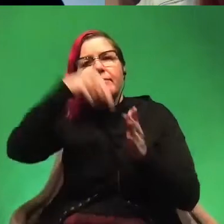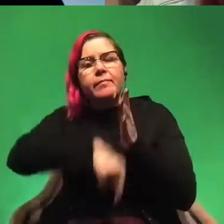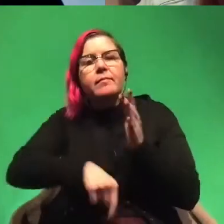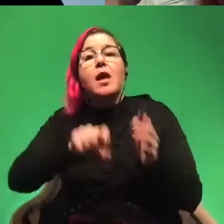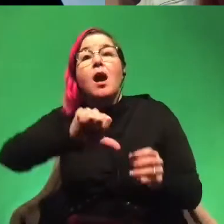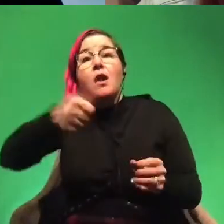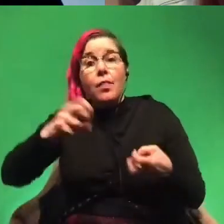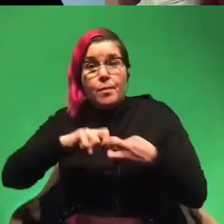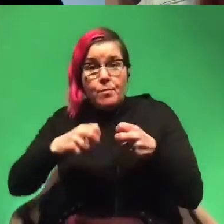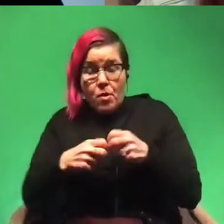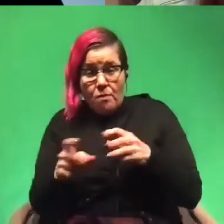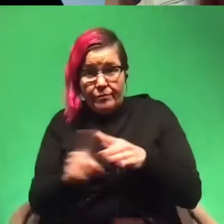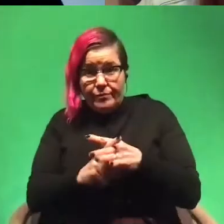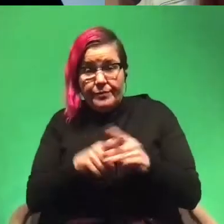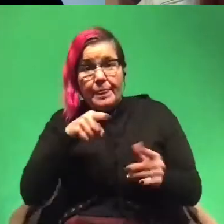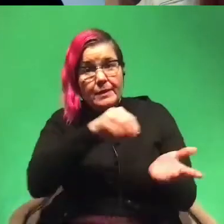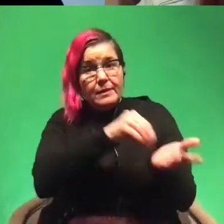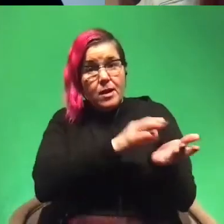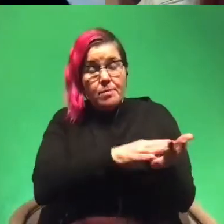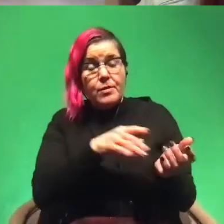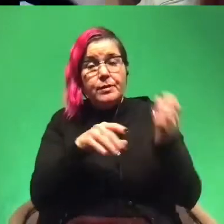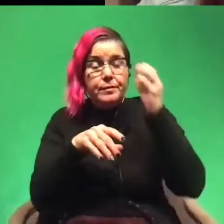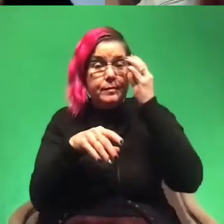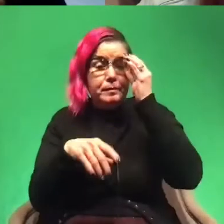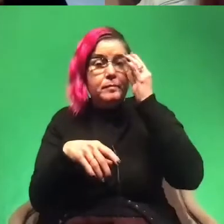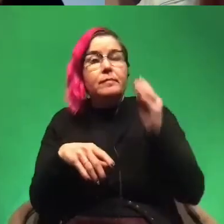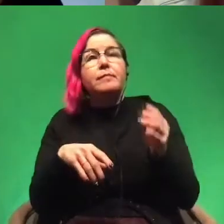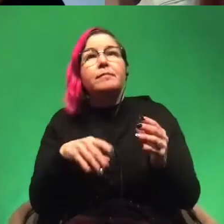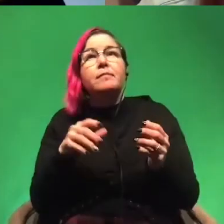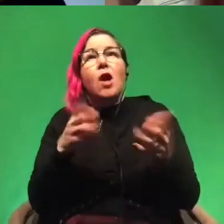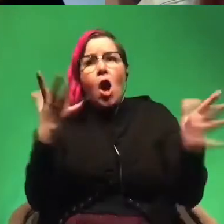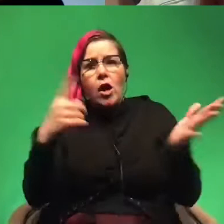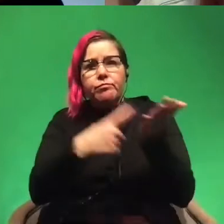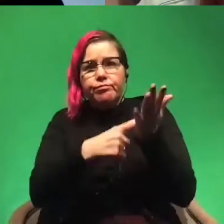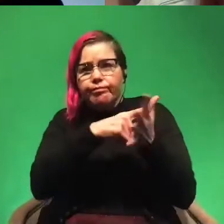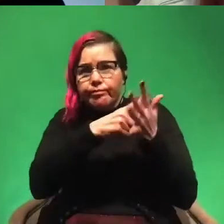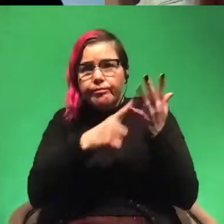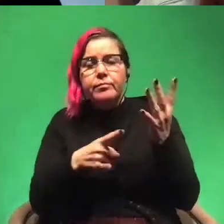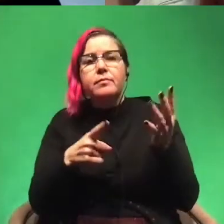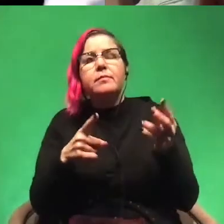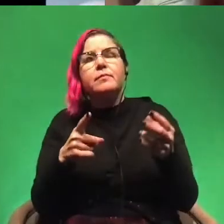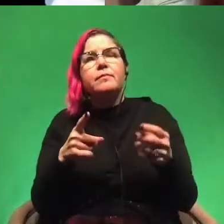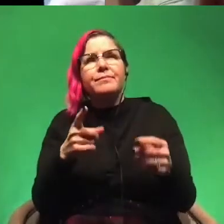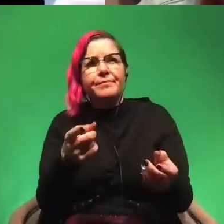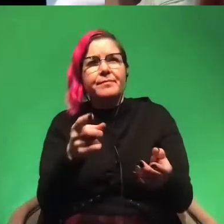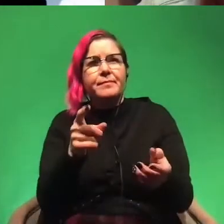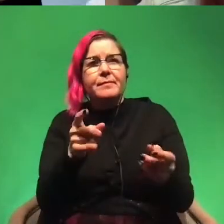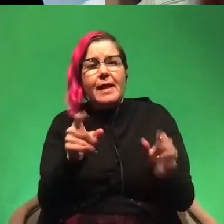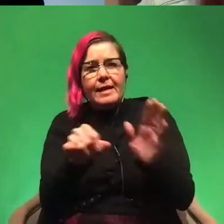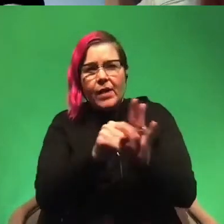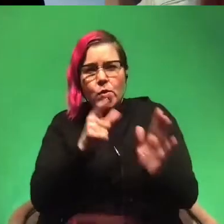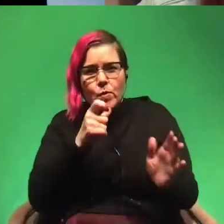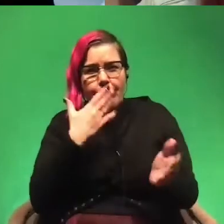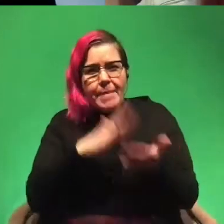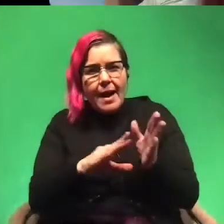another problem that I saw with this documentary is that, with all that being said, it's really difficult to then identify who the bad guys are.